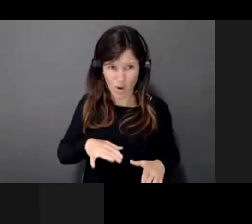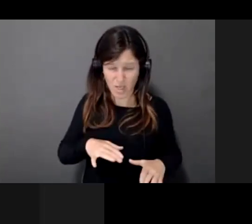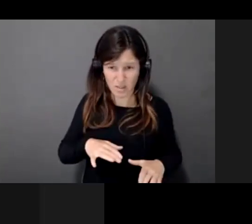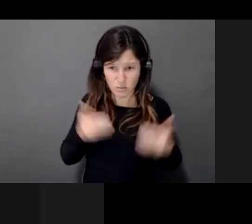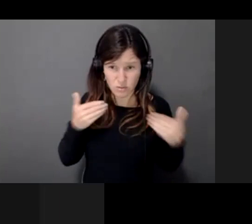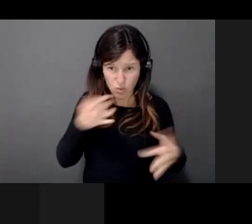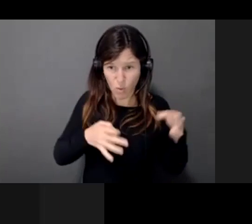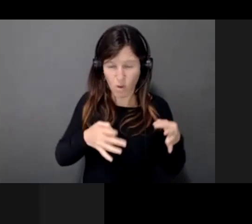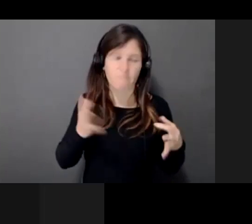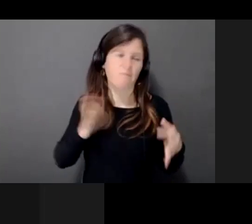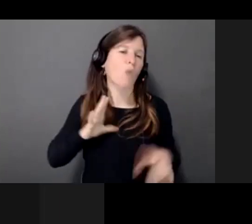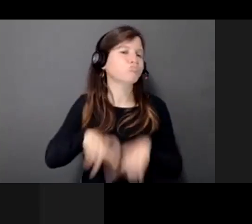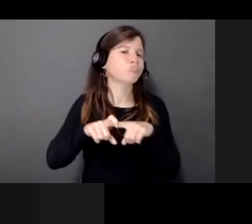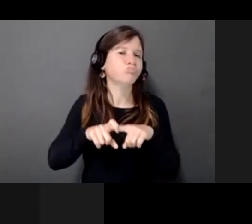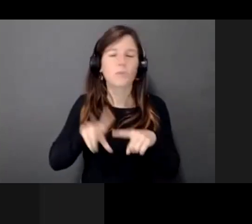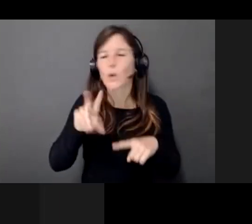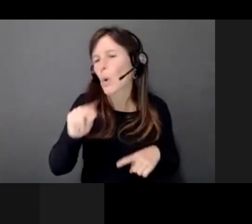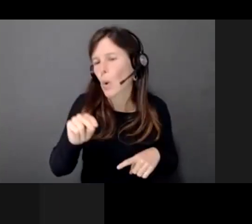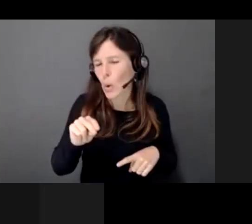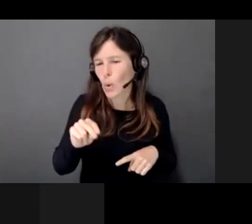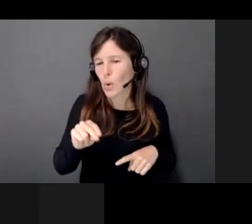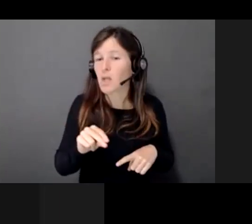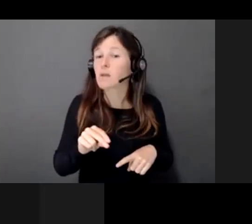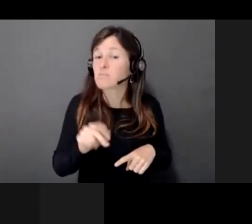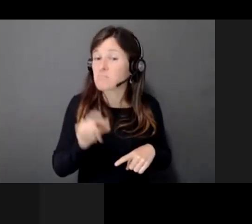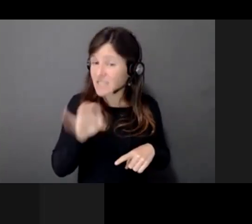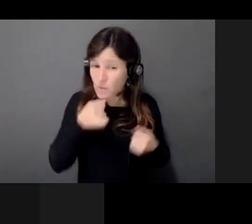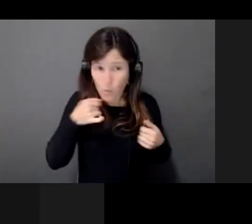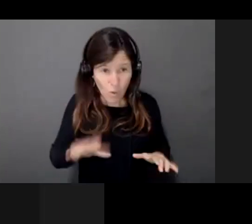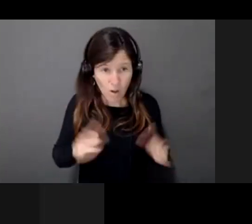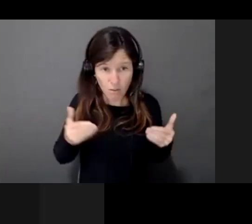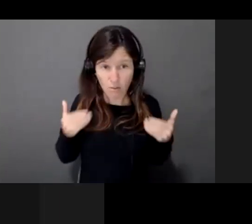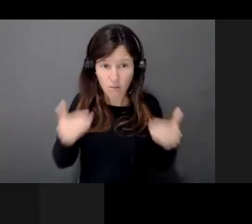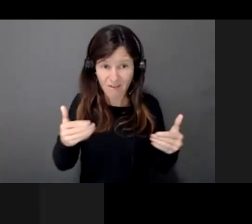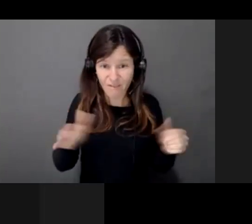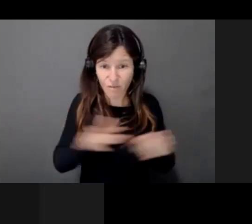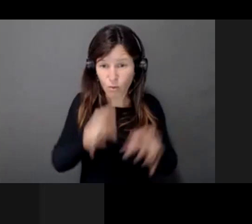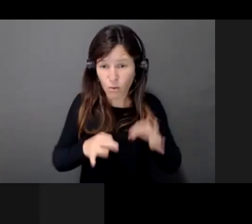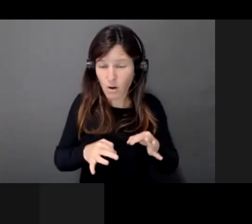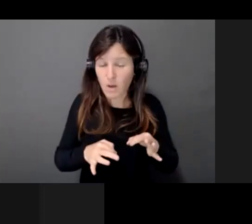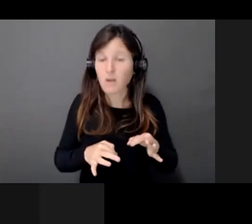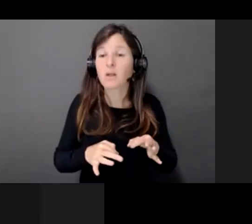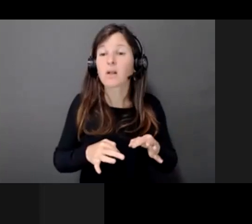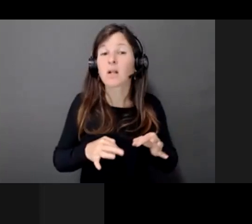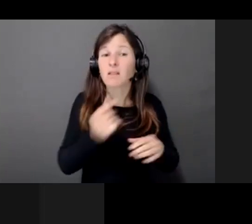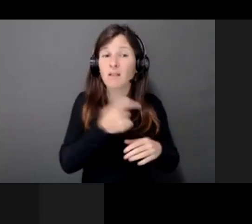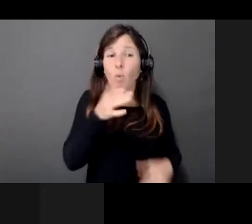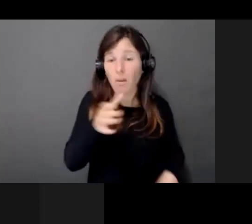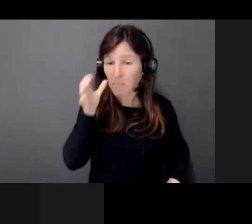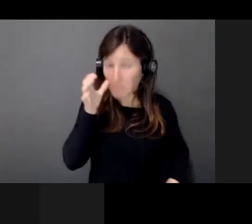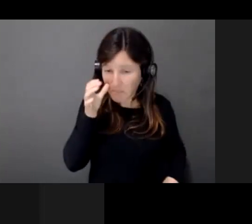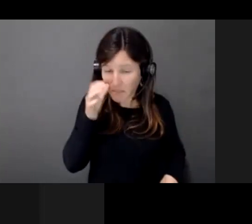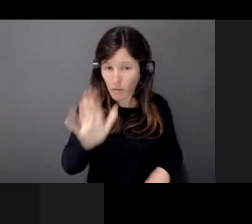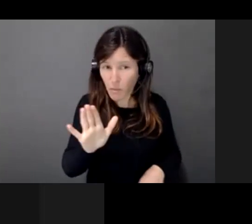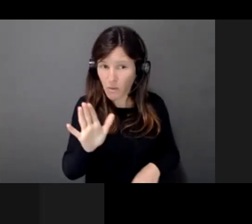take it into consideration about how the prosecution proceeds through the system. Okay, so I'm